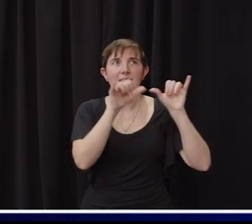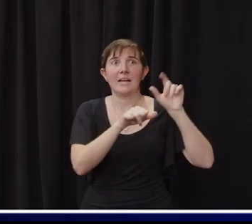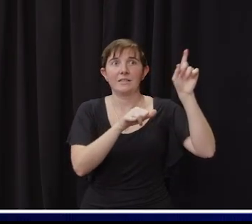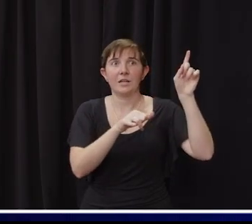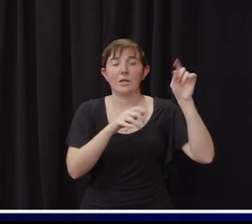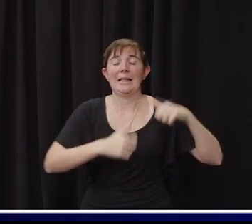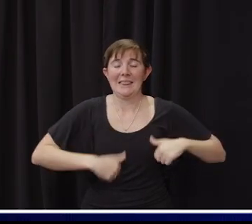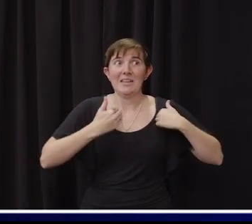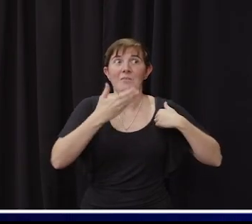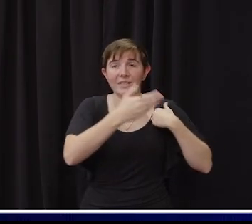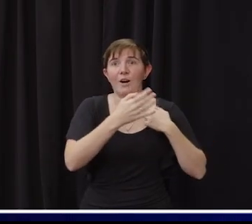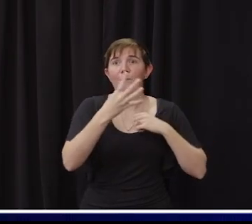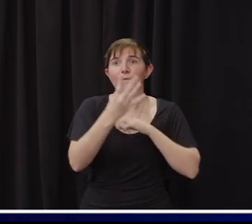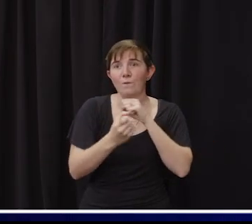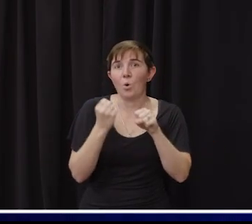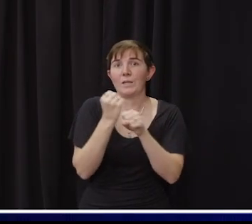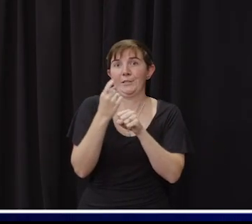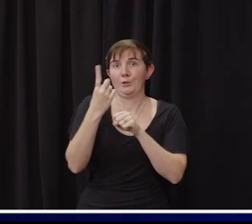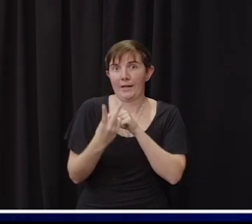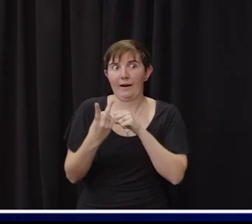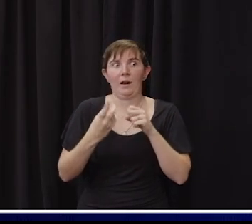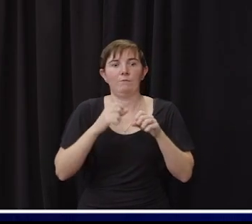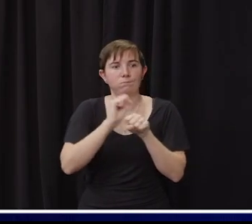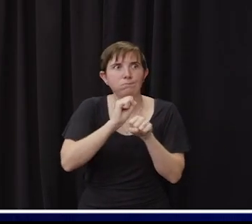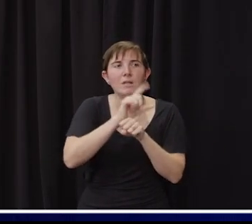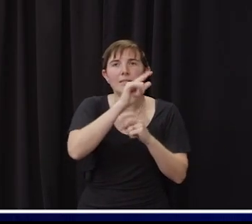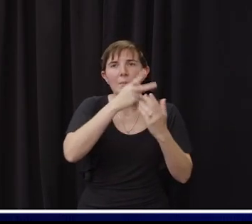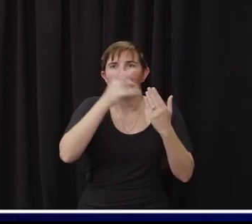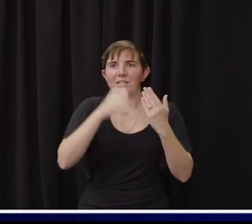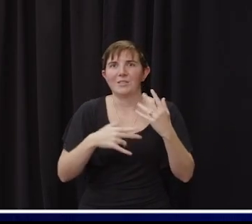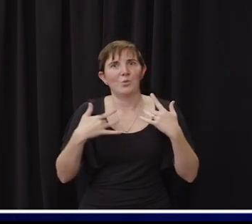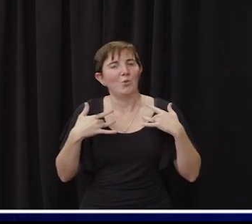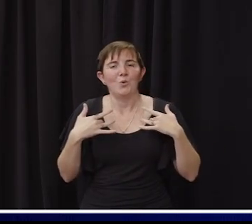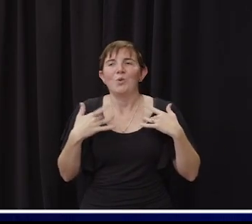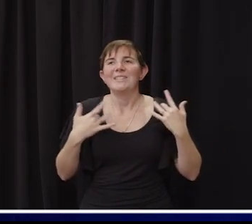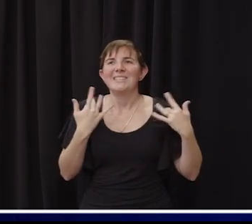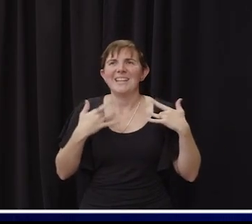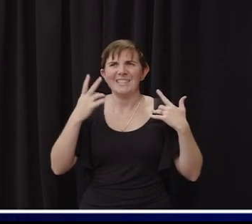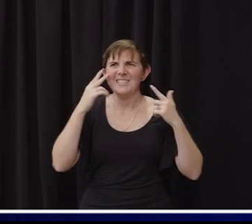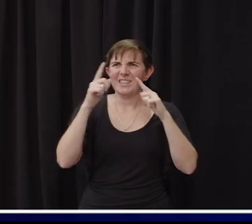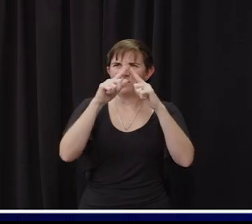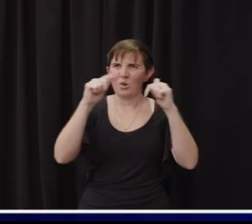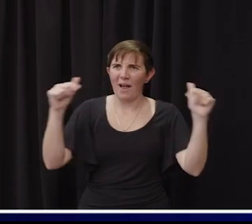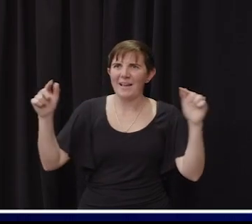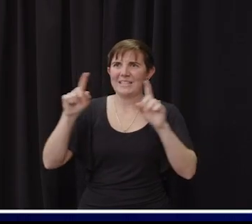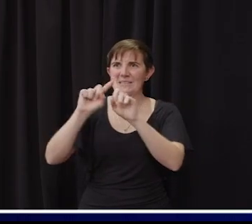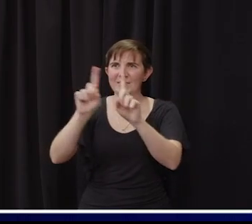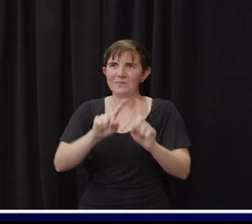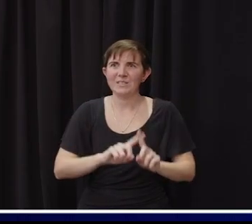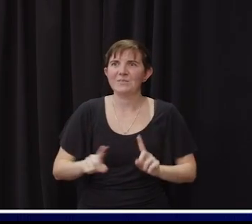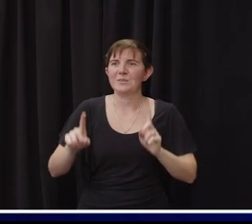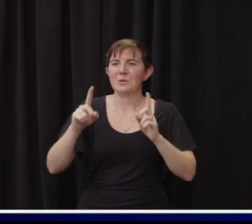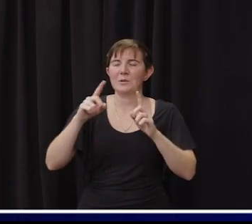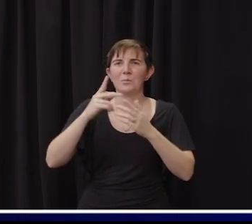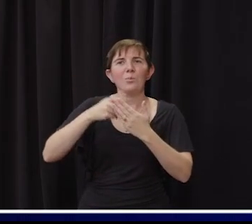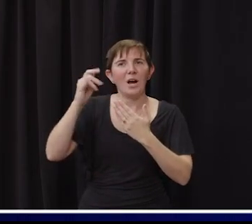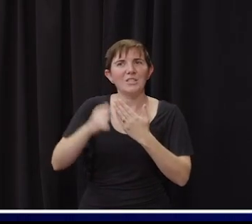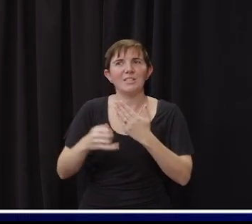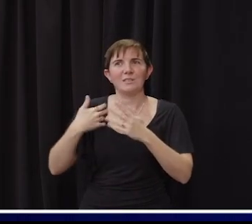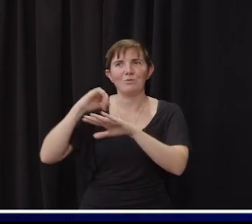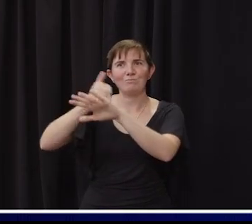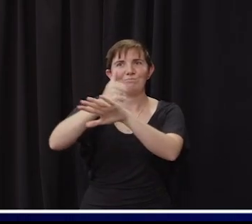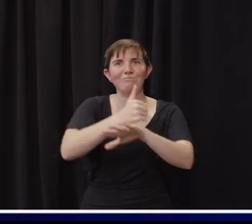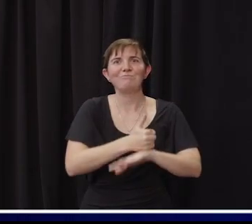living there, working on that project. It's very exciting. You kind of see the variety of projects that we